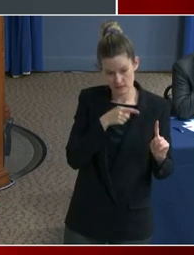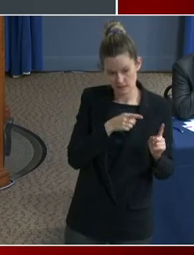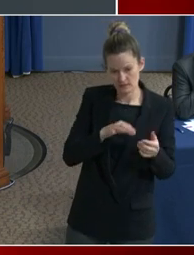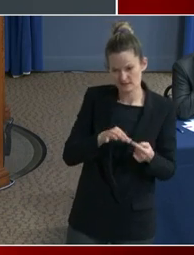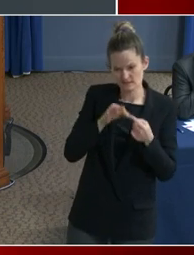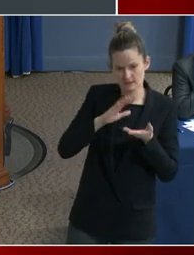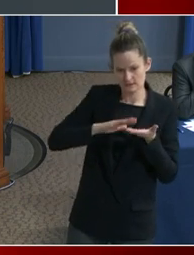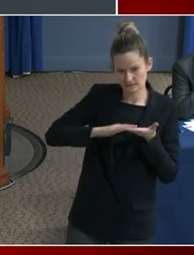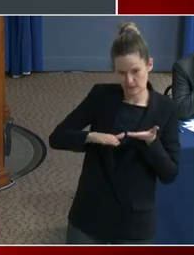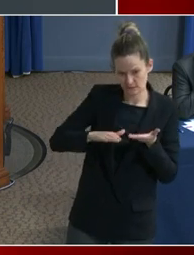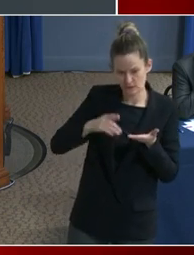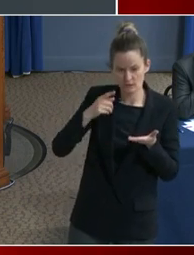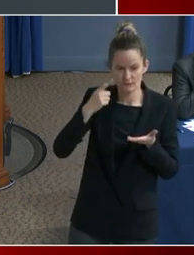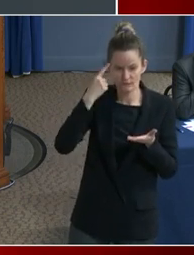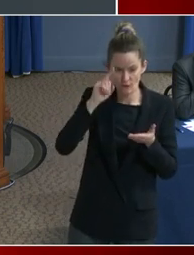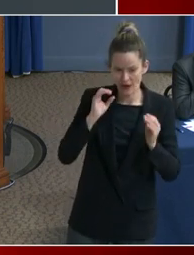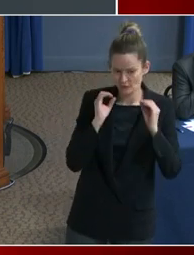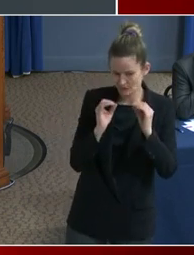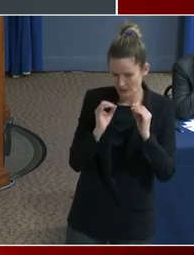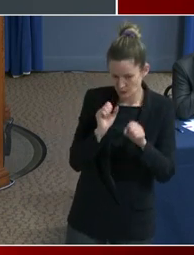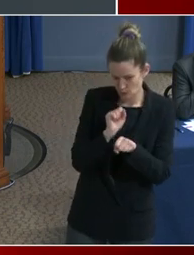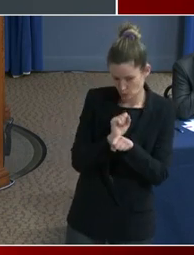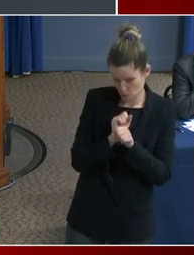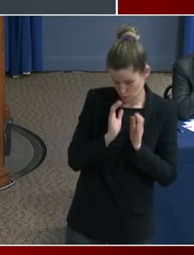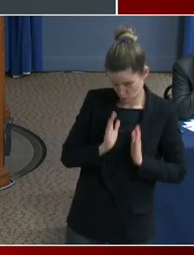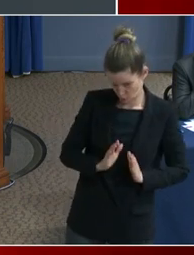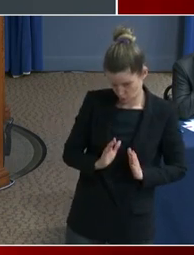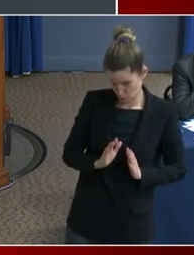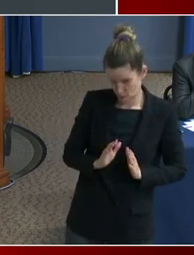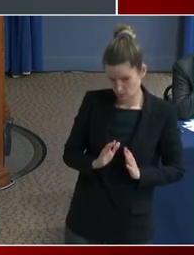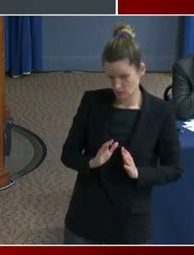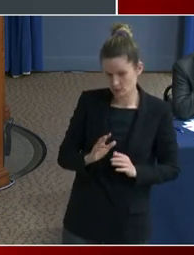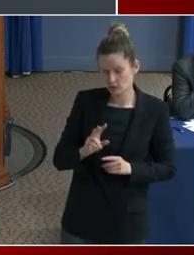and 306 pertain to the health workers.